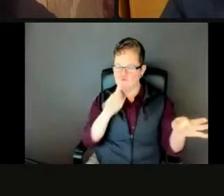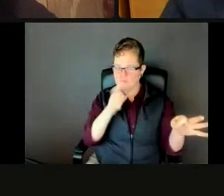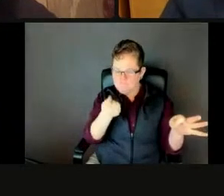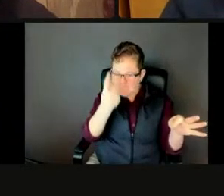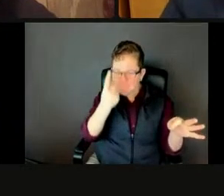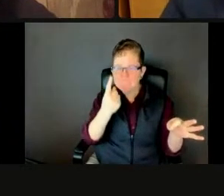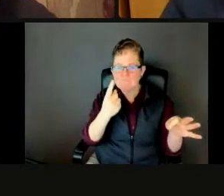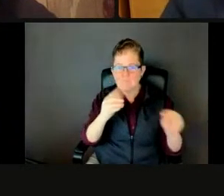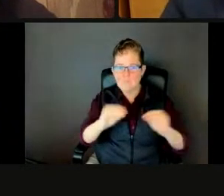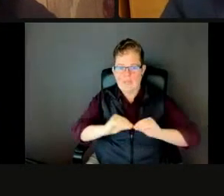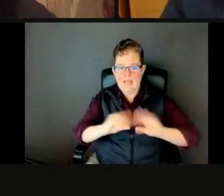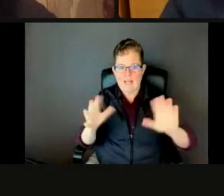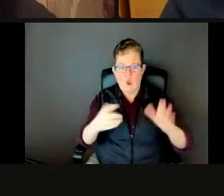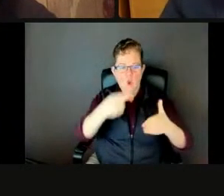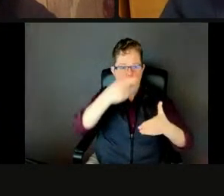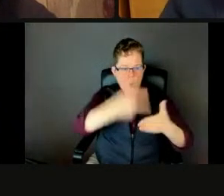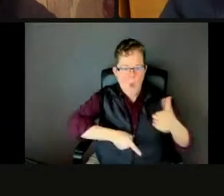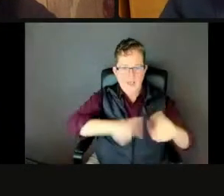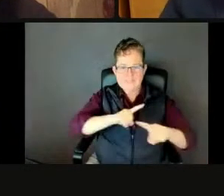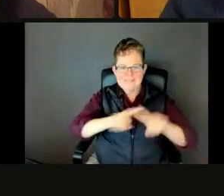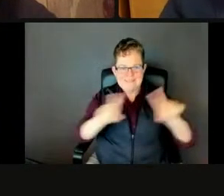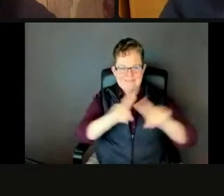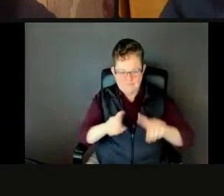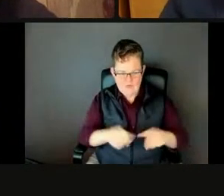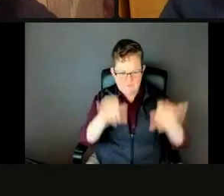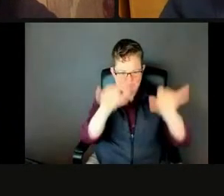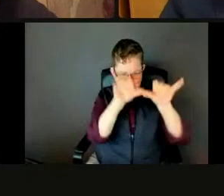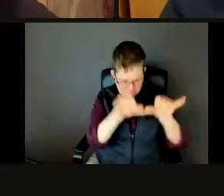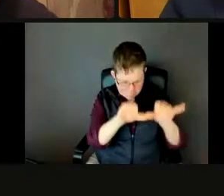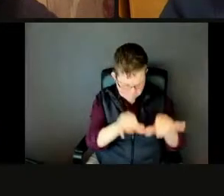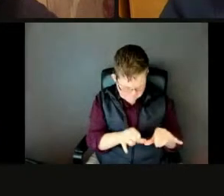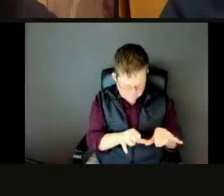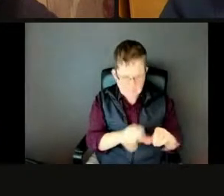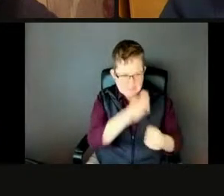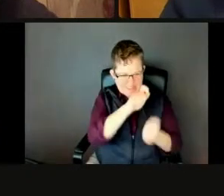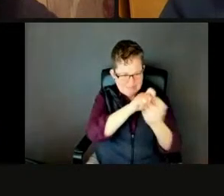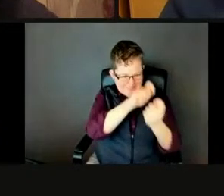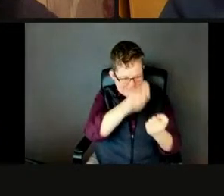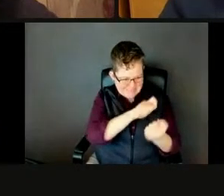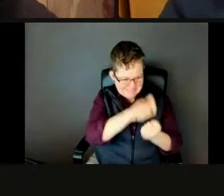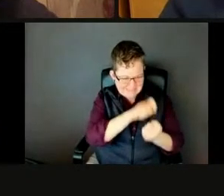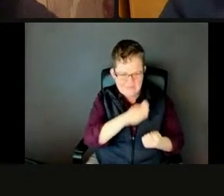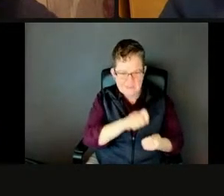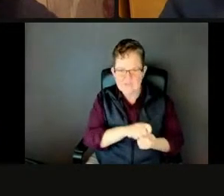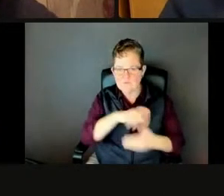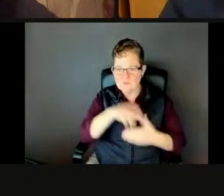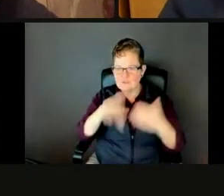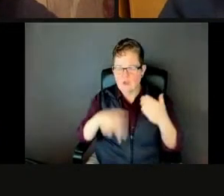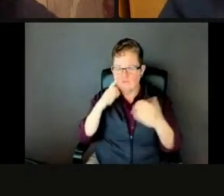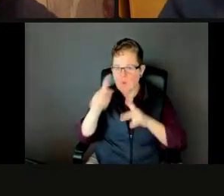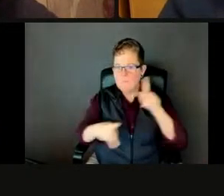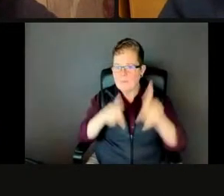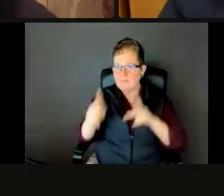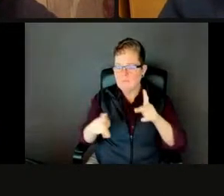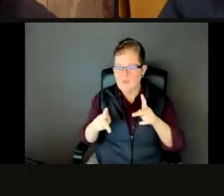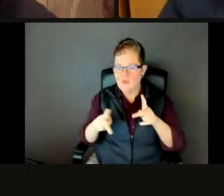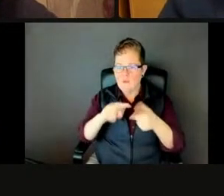of what the different destinations are for folks, because I don't want it to be,